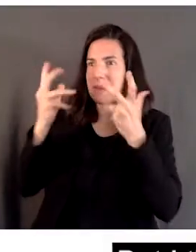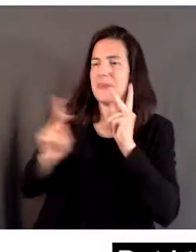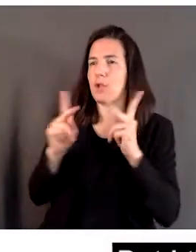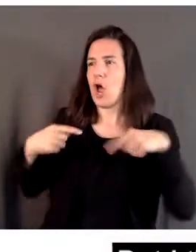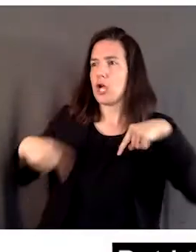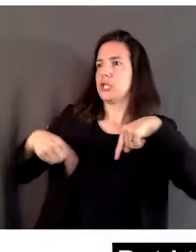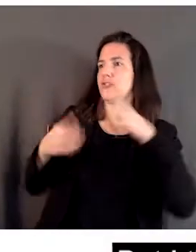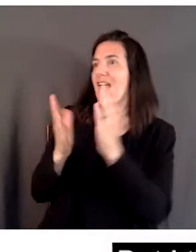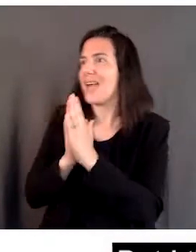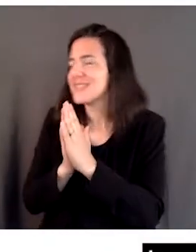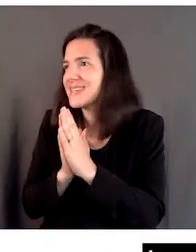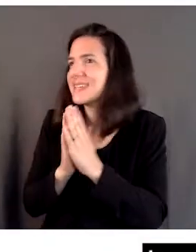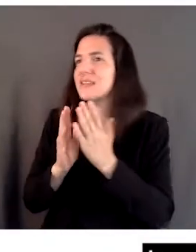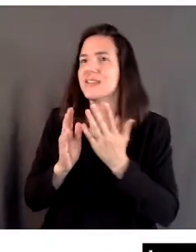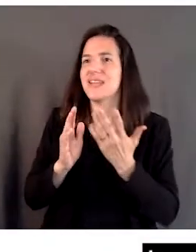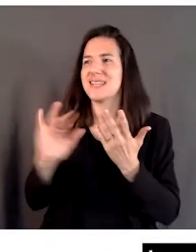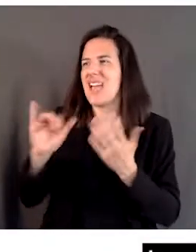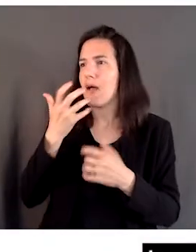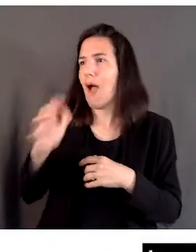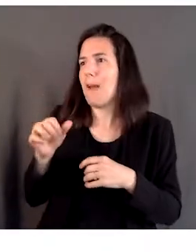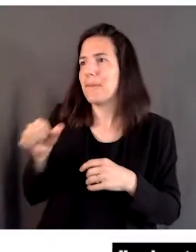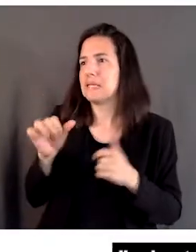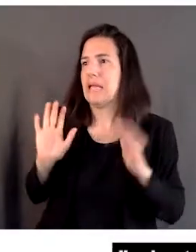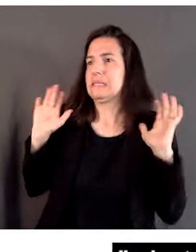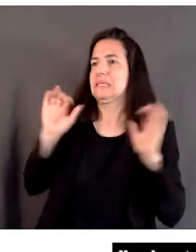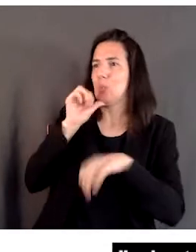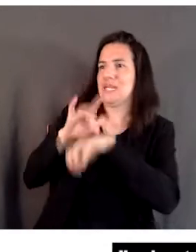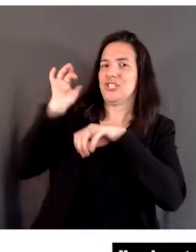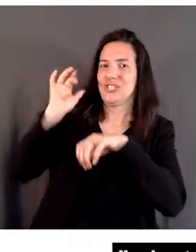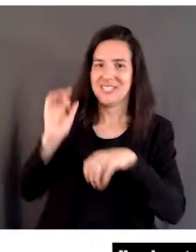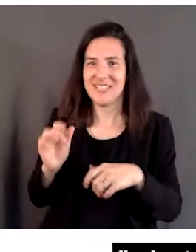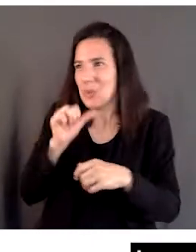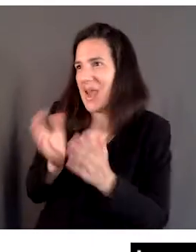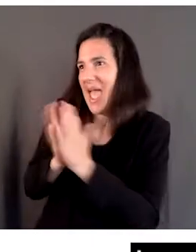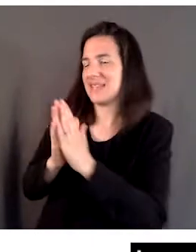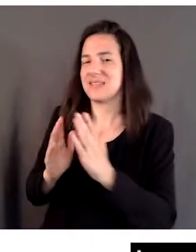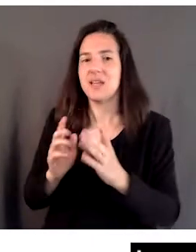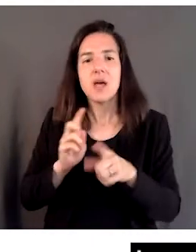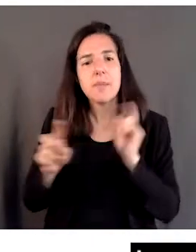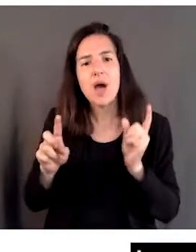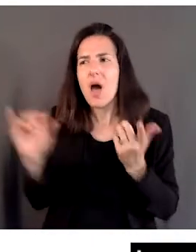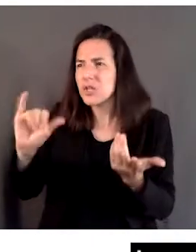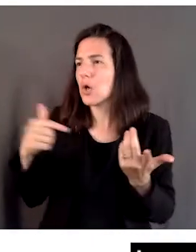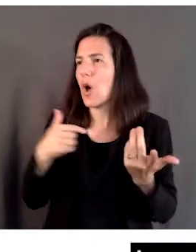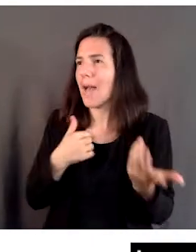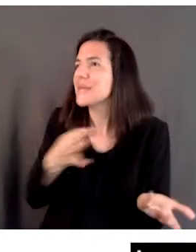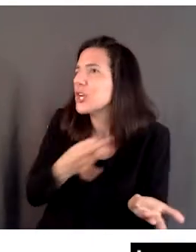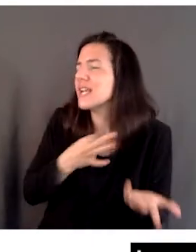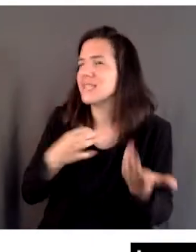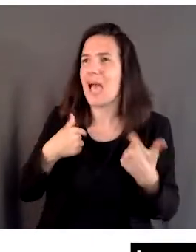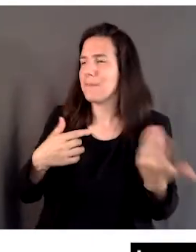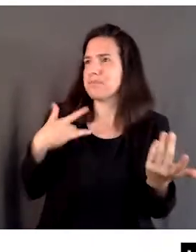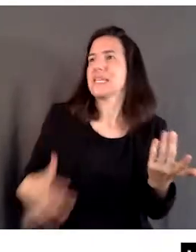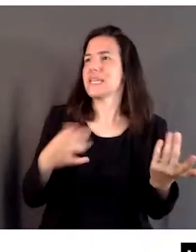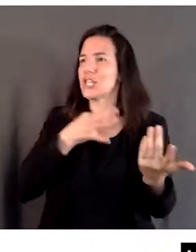aren't curious, we're nowhere. I'm a big stay curious, and I don't know what the hell is wrong with you, DeRico Curious. I mean, like, what's going on and